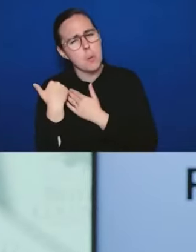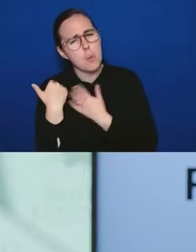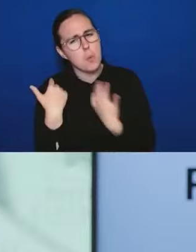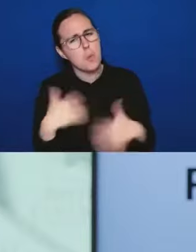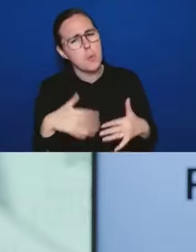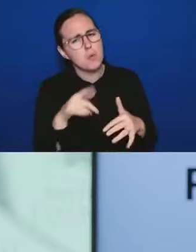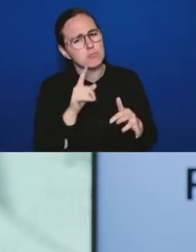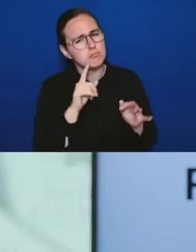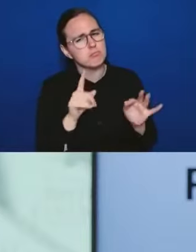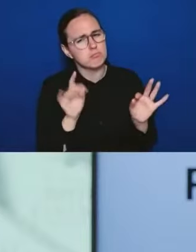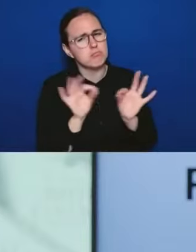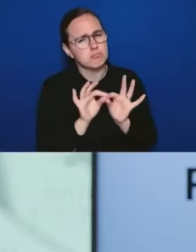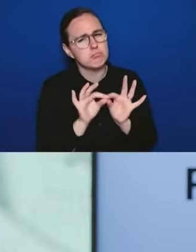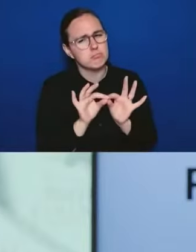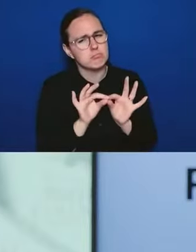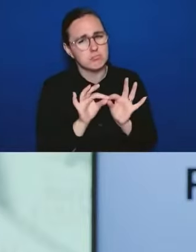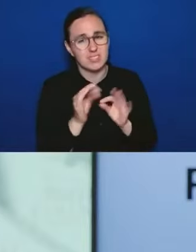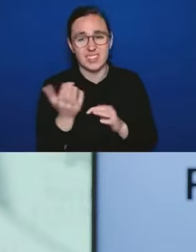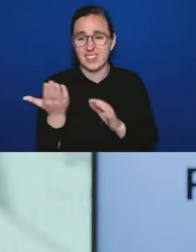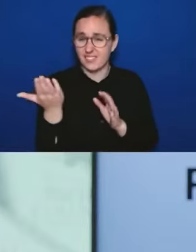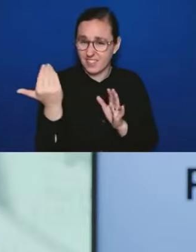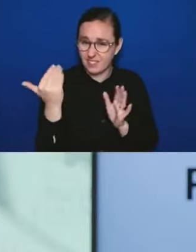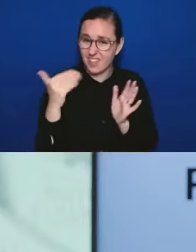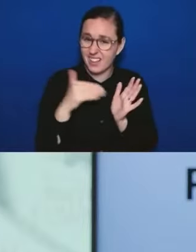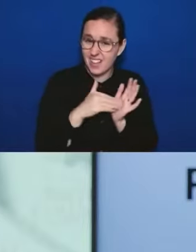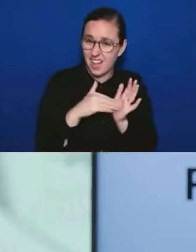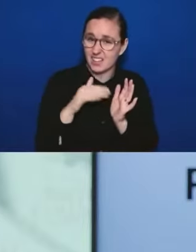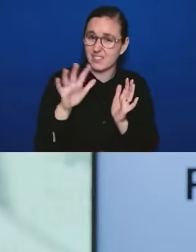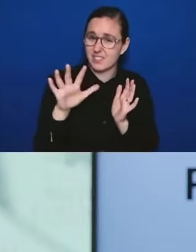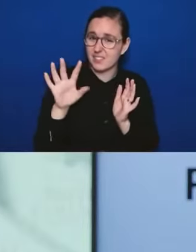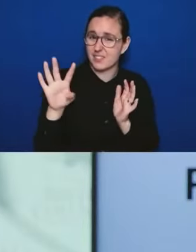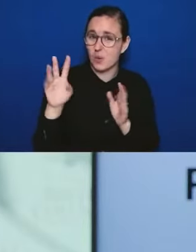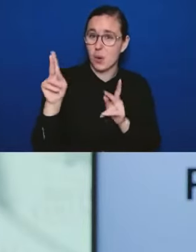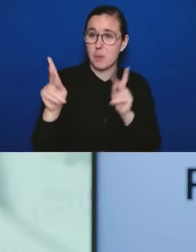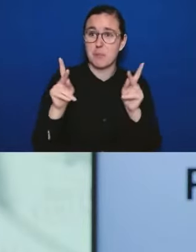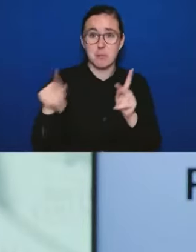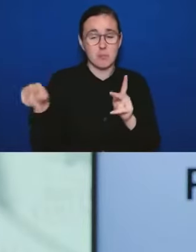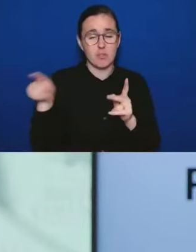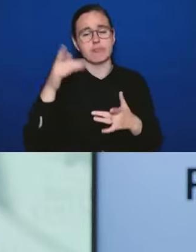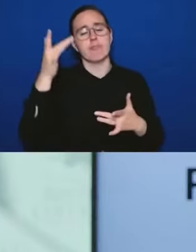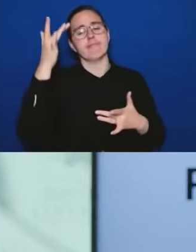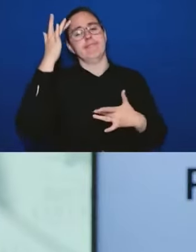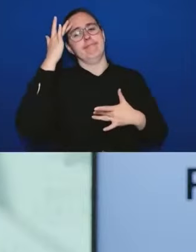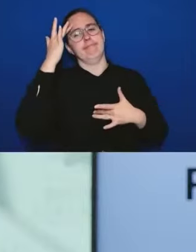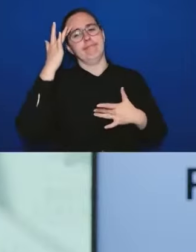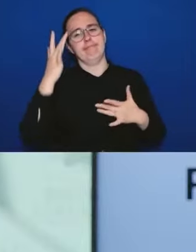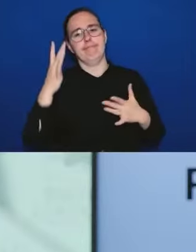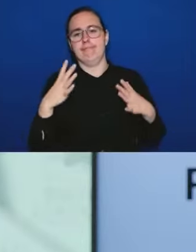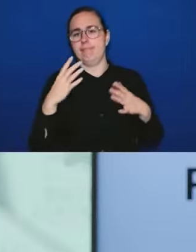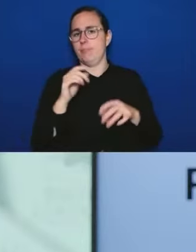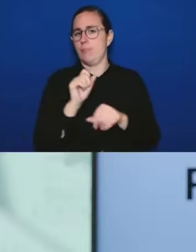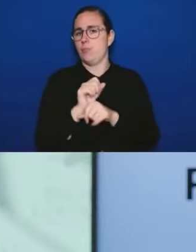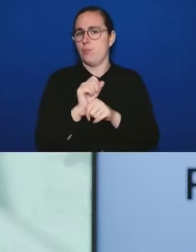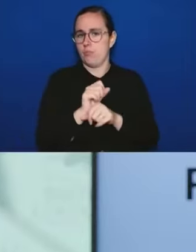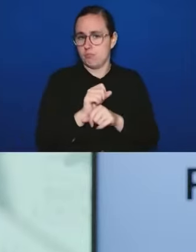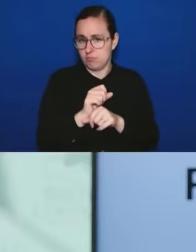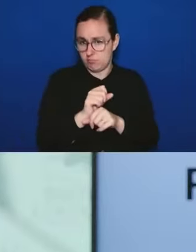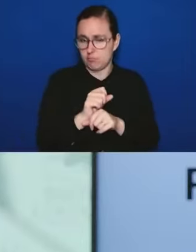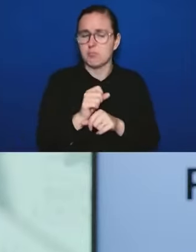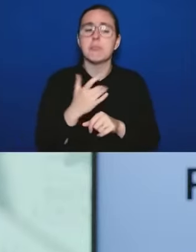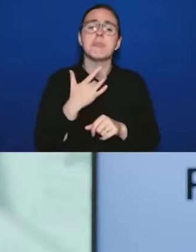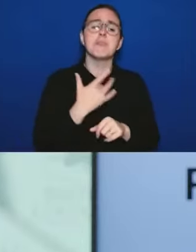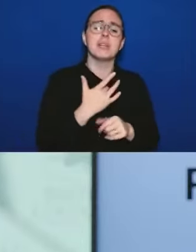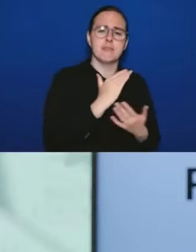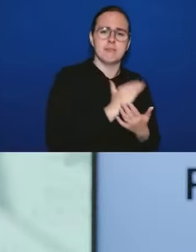people last week, most recent week, who are off sick, which is 5,000 or 6,000 more than normal. And they don't happen